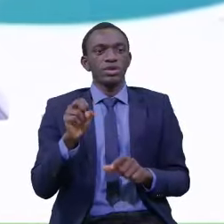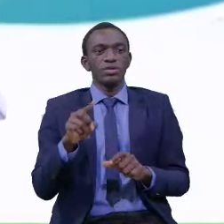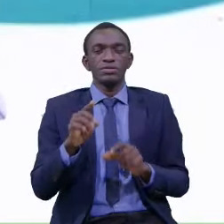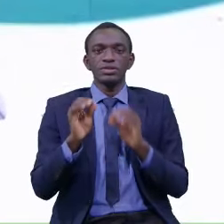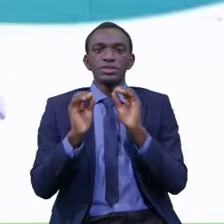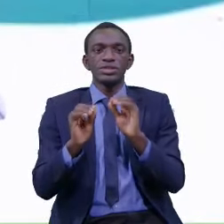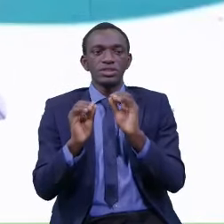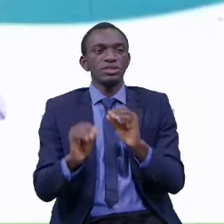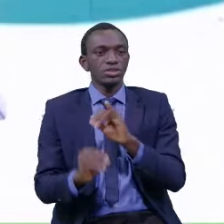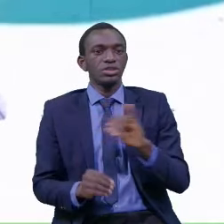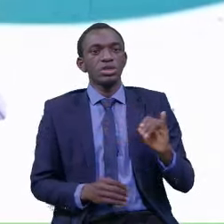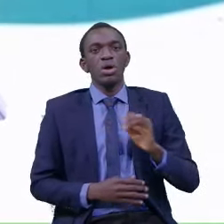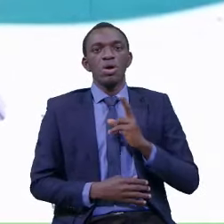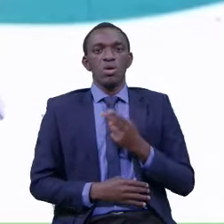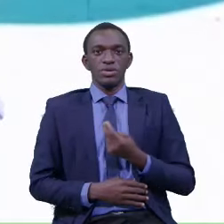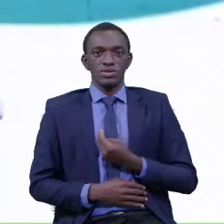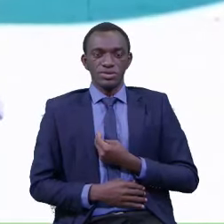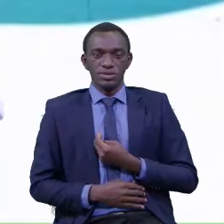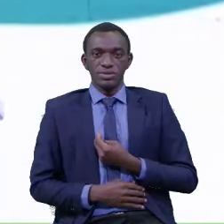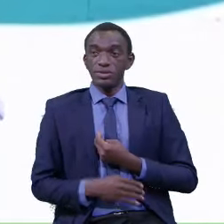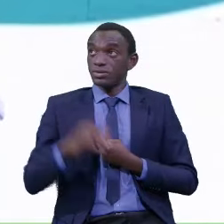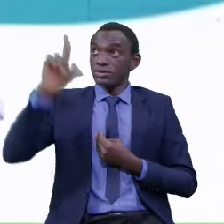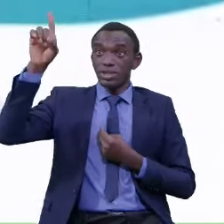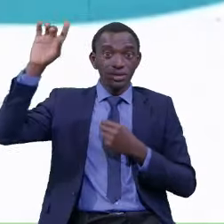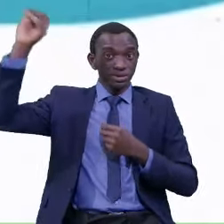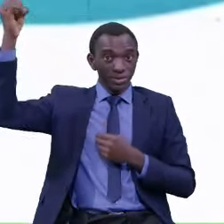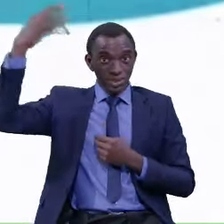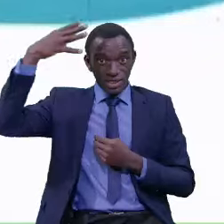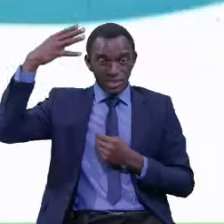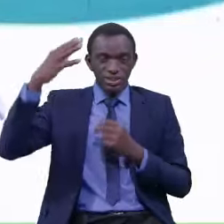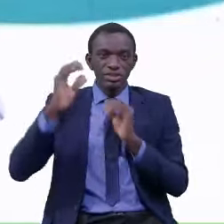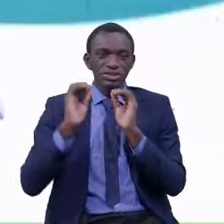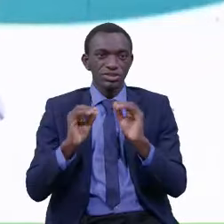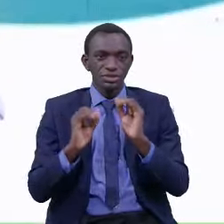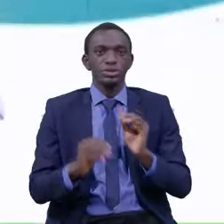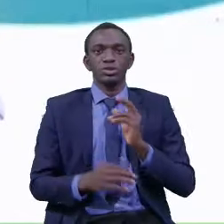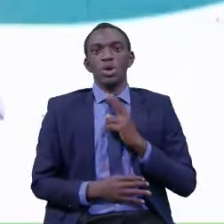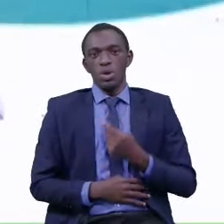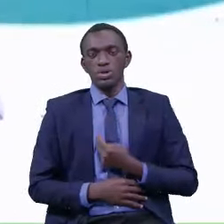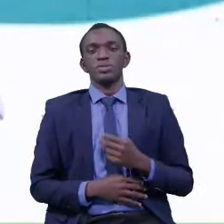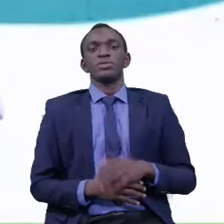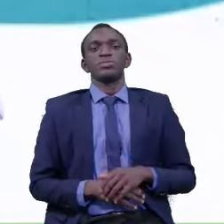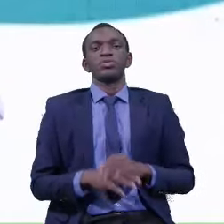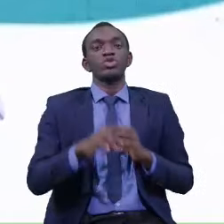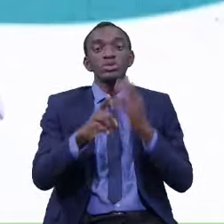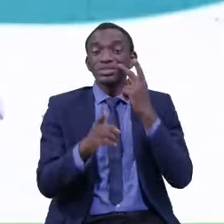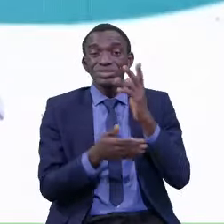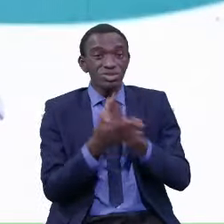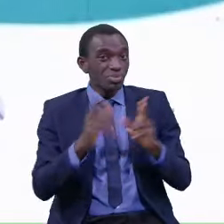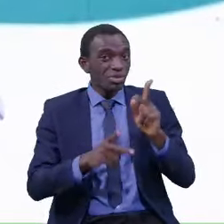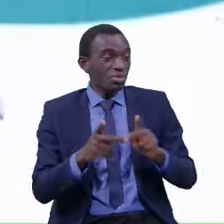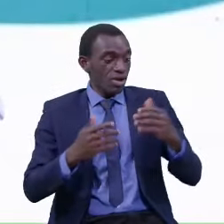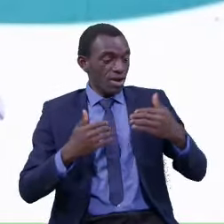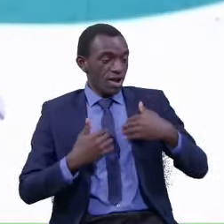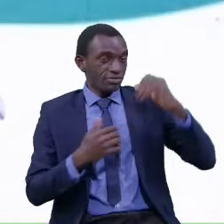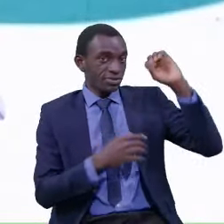us the grace. Teaching us. You see, there are people that have grace, and the grace